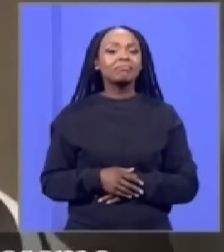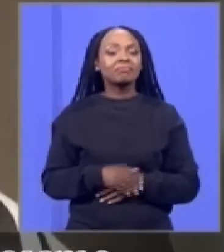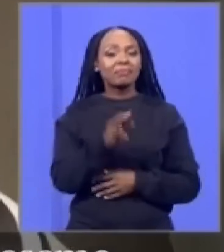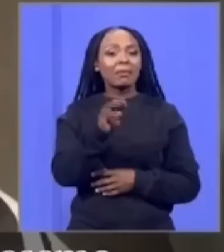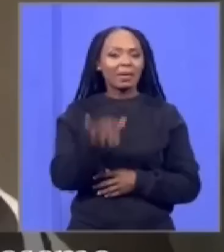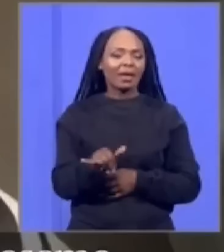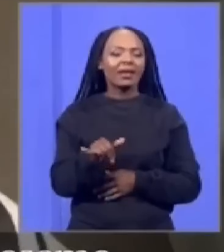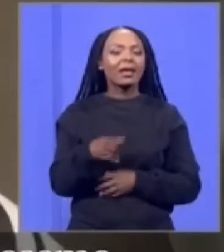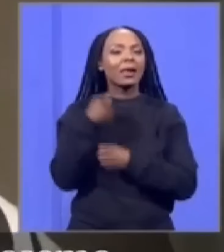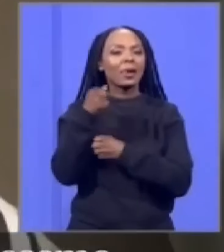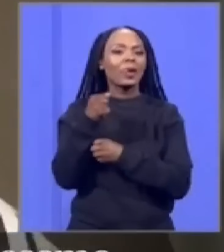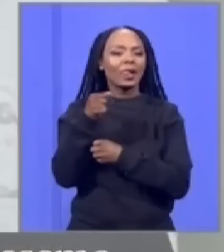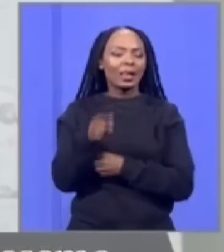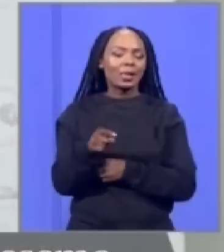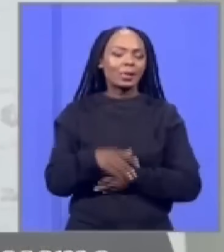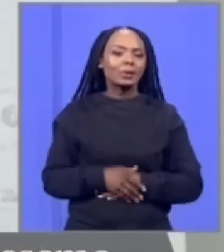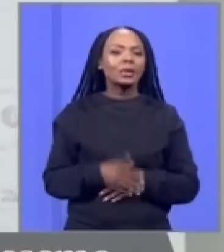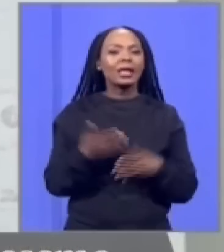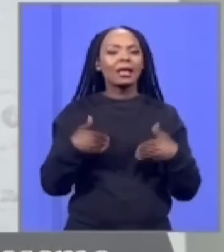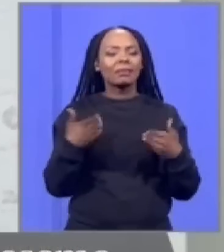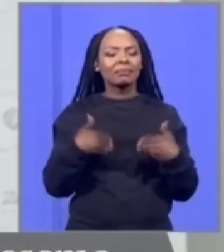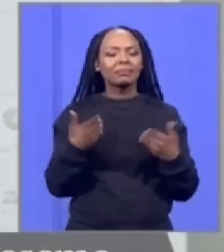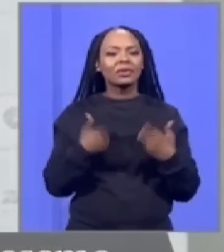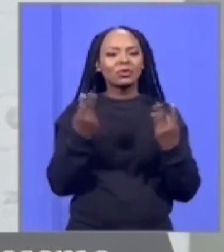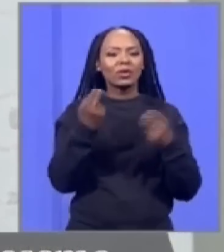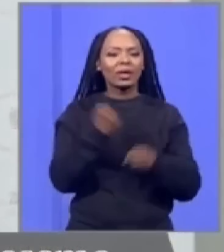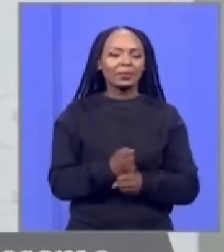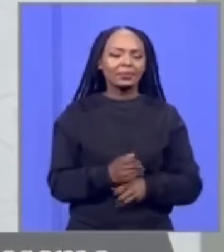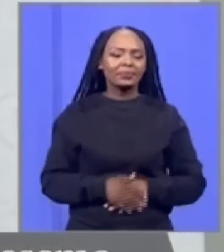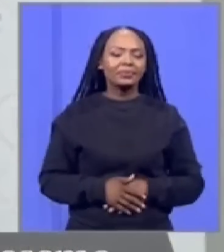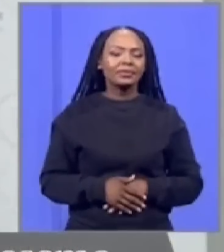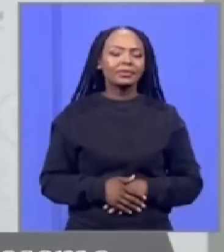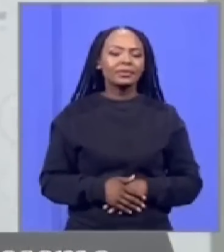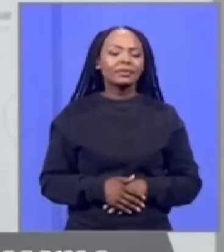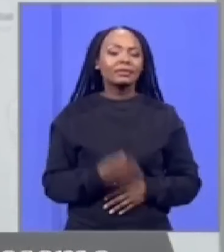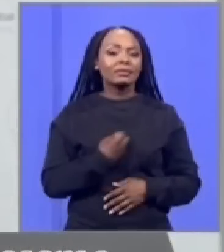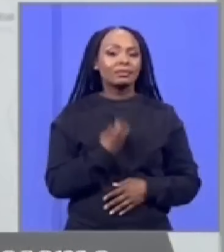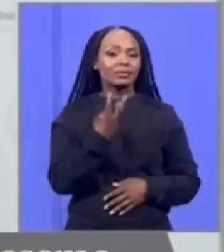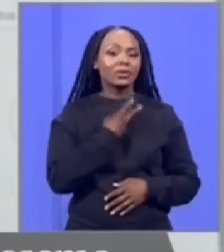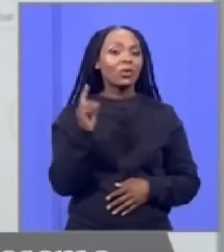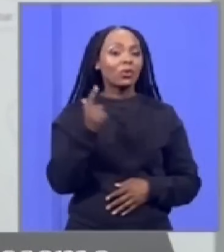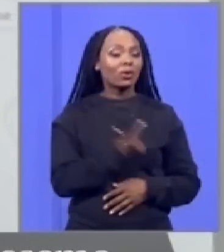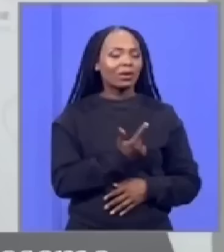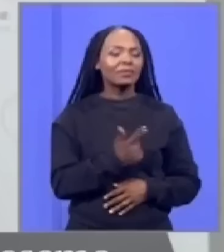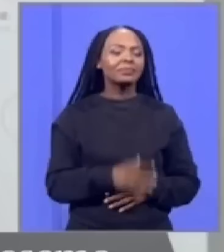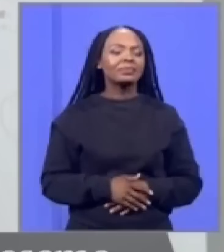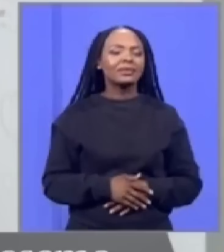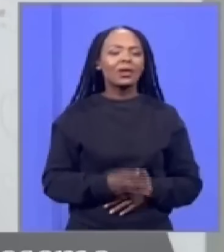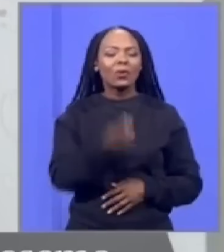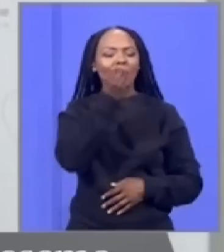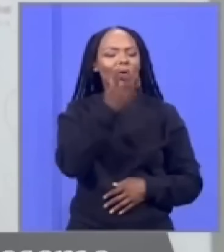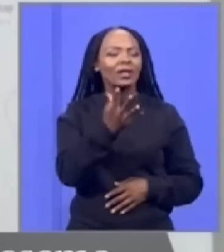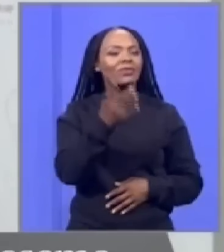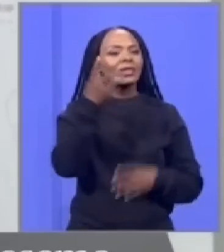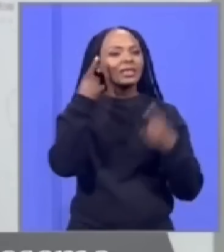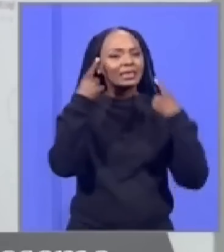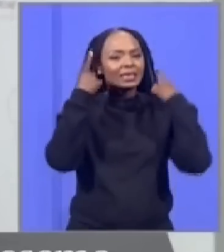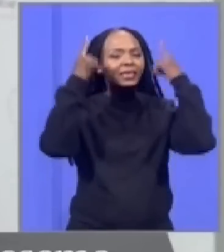Year. Thank you. I would like to wish everybody a very wonderful and a